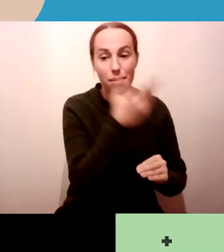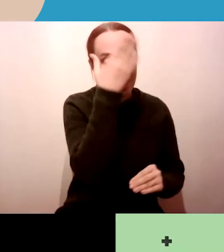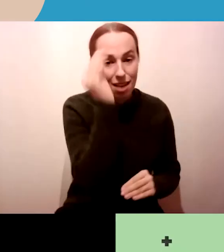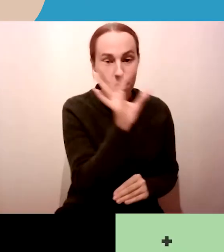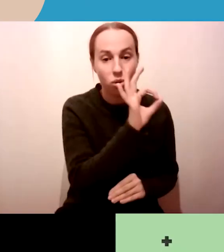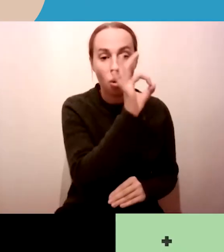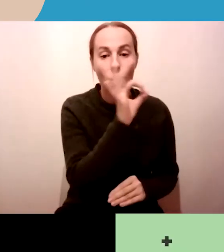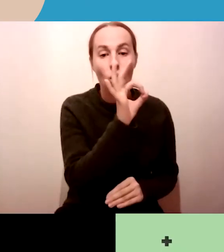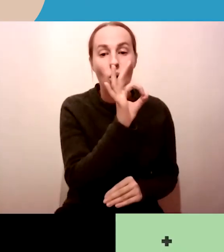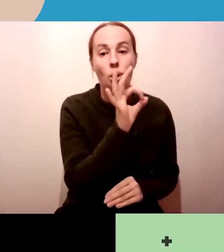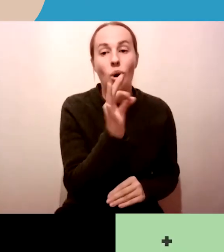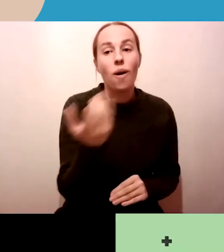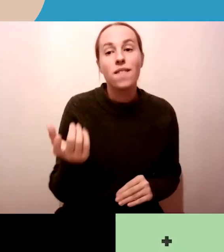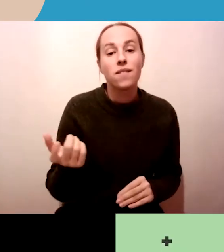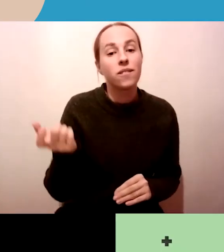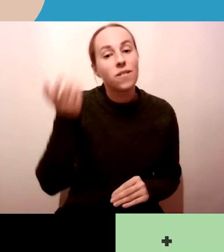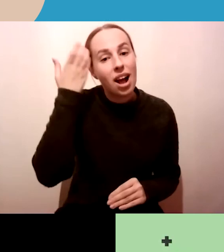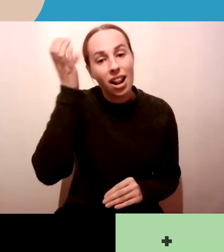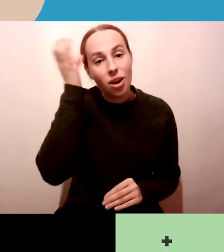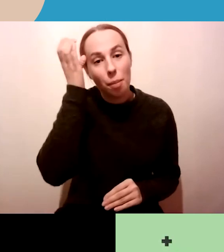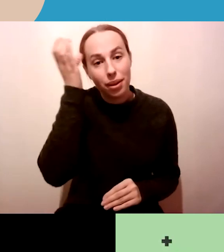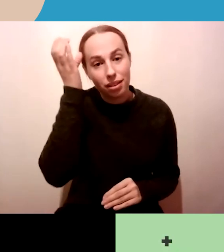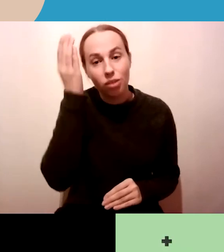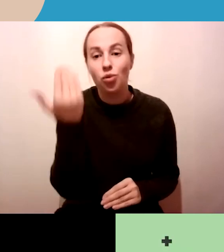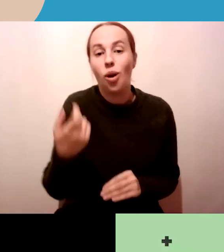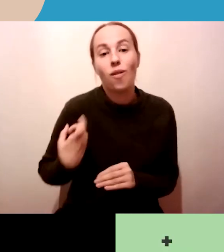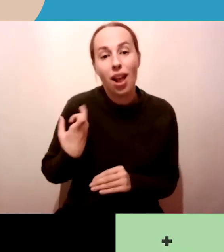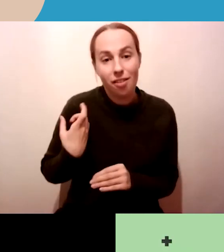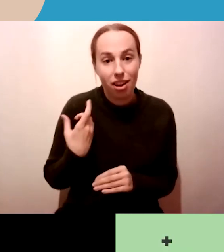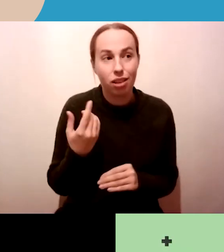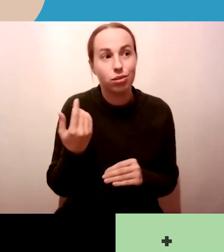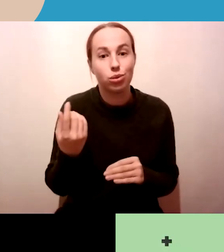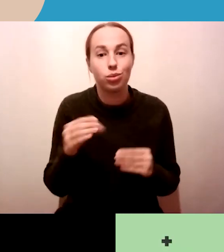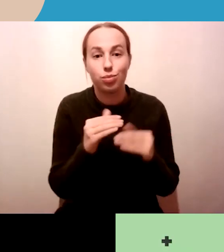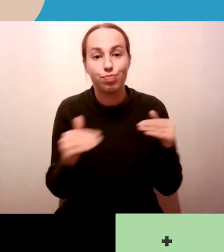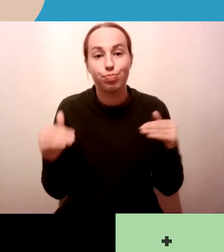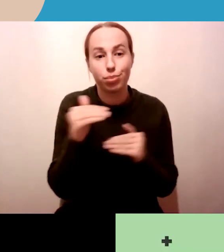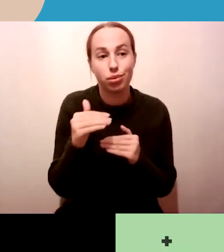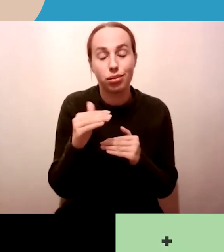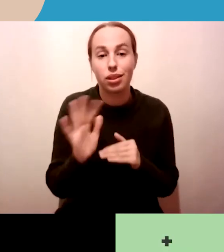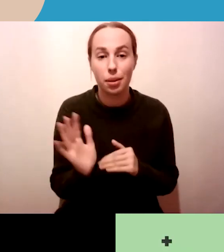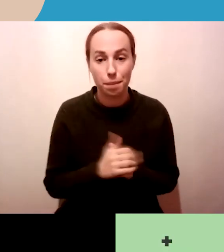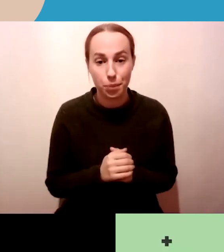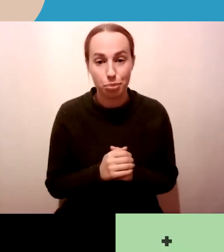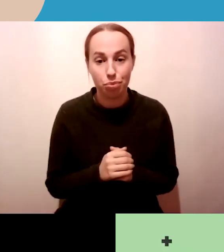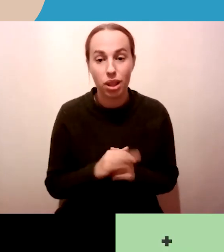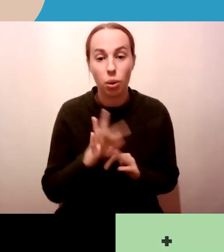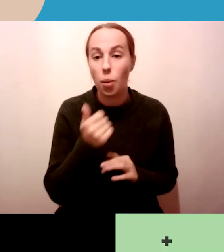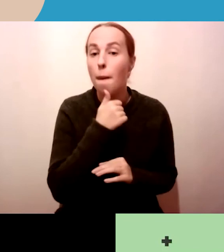Well, teachers should not forget about the enhancement of their